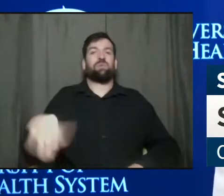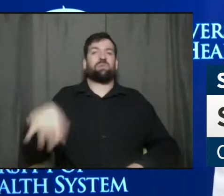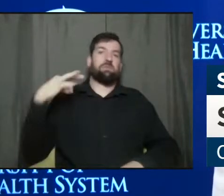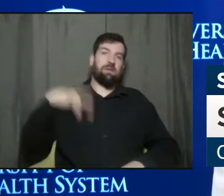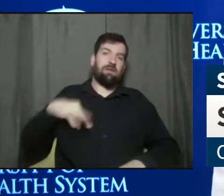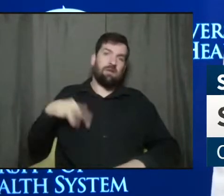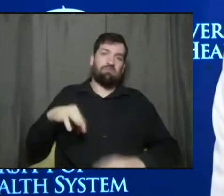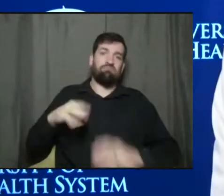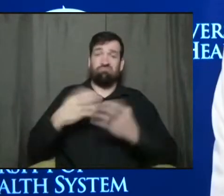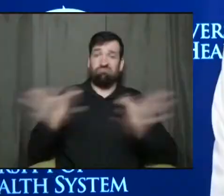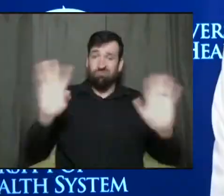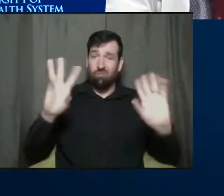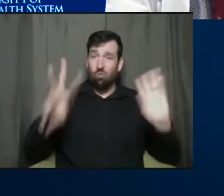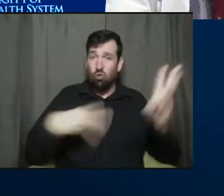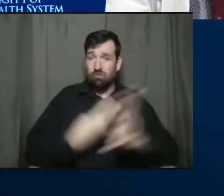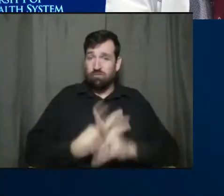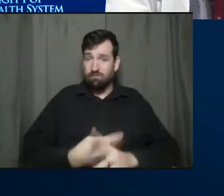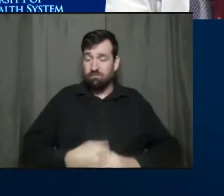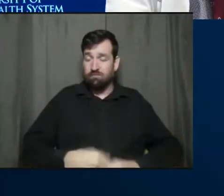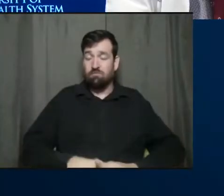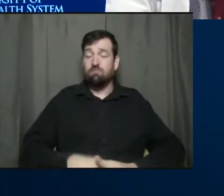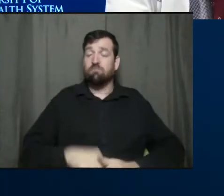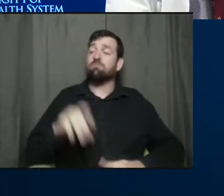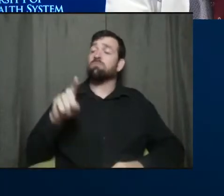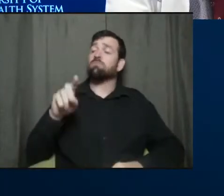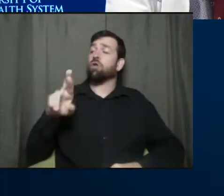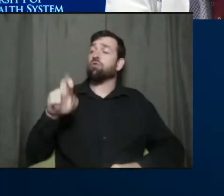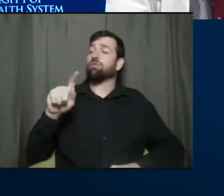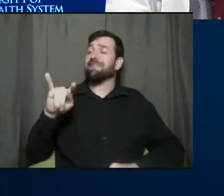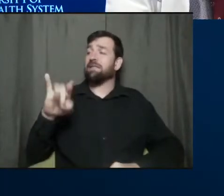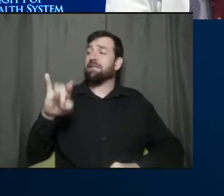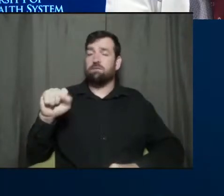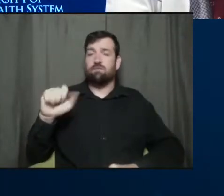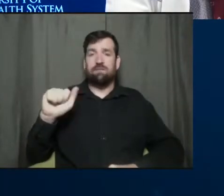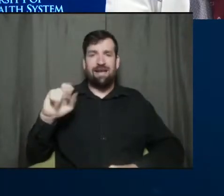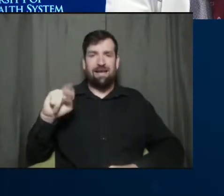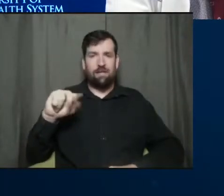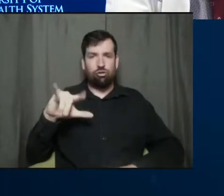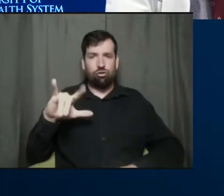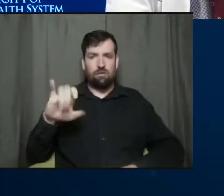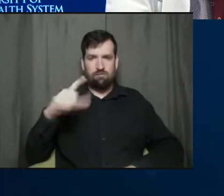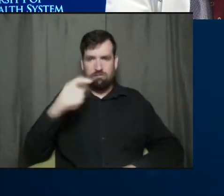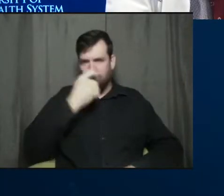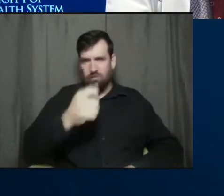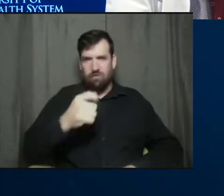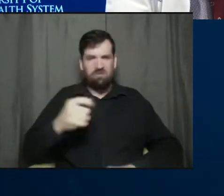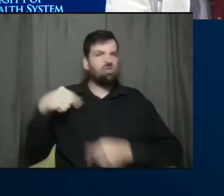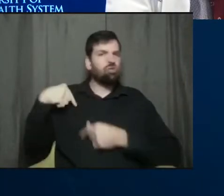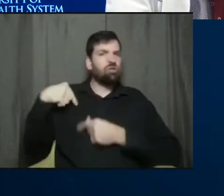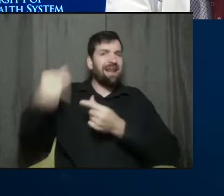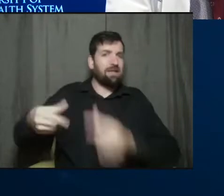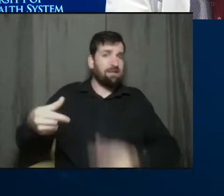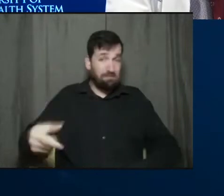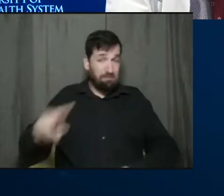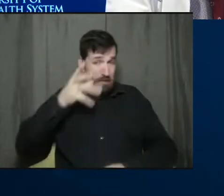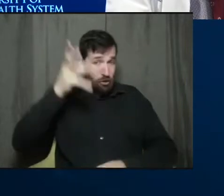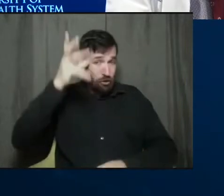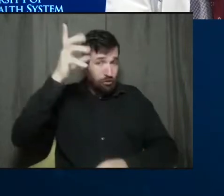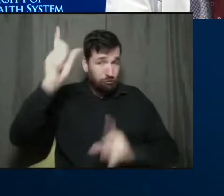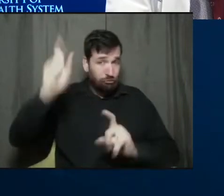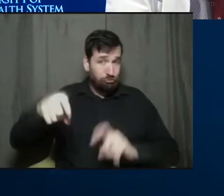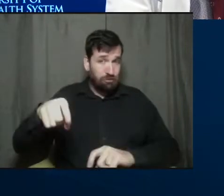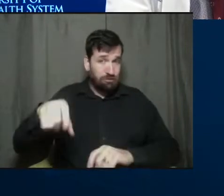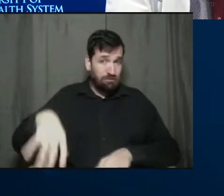world. Dr. Stites, Angie's interested about the genetics. Do parents need to get some type of genetic testing before they